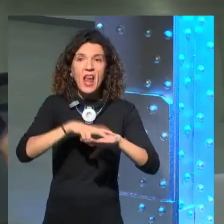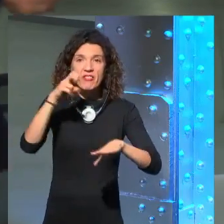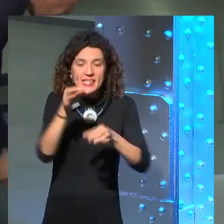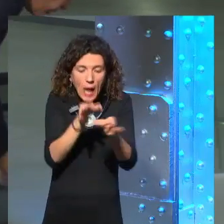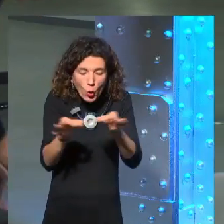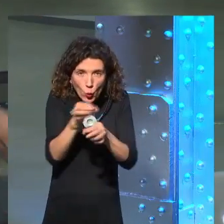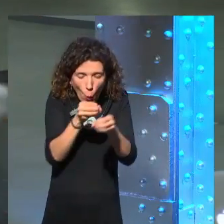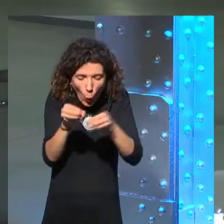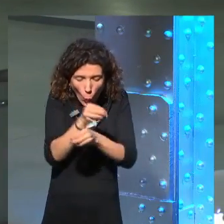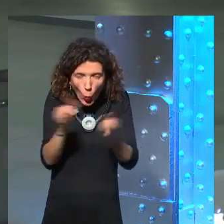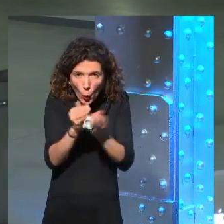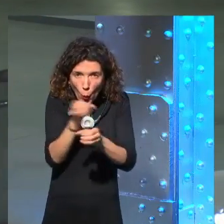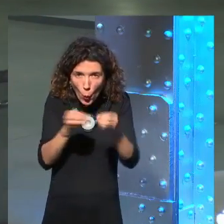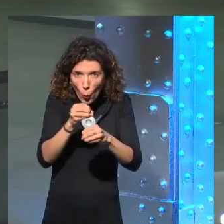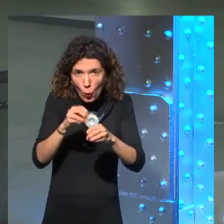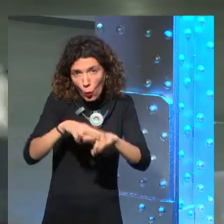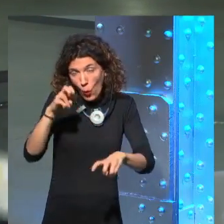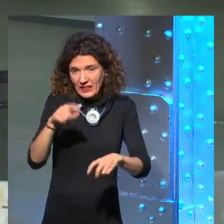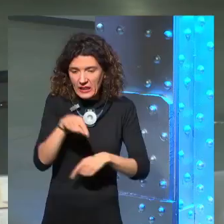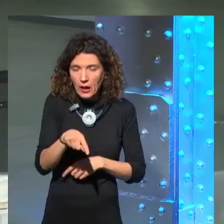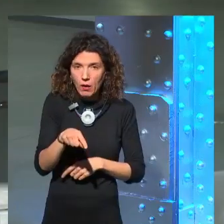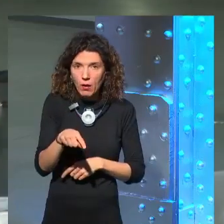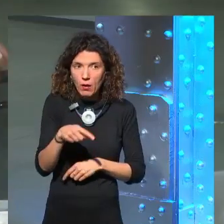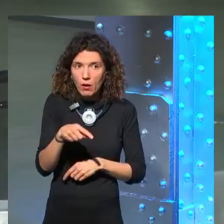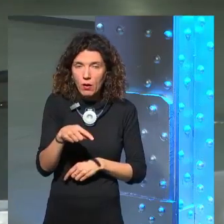So the object I took with me on my